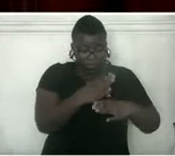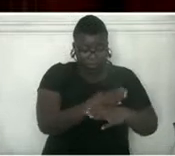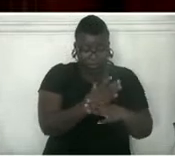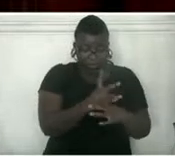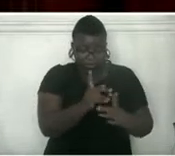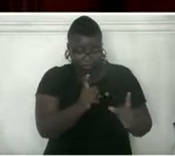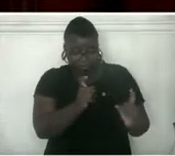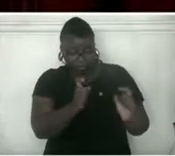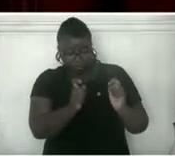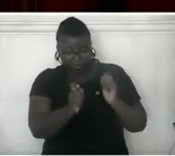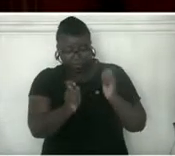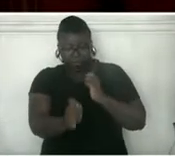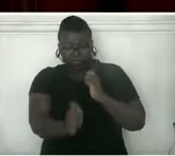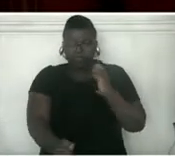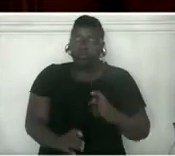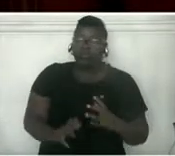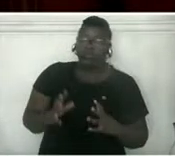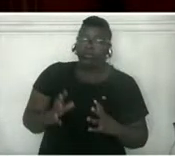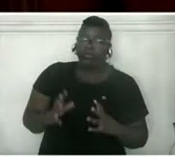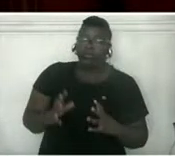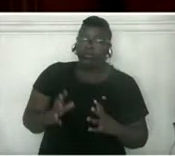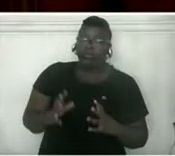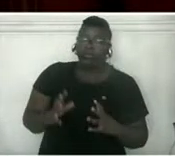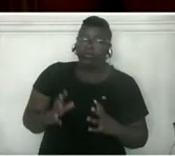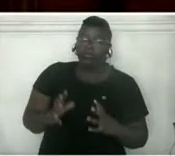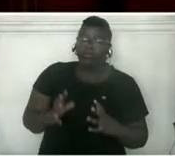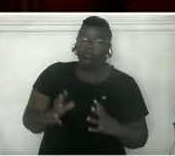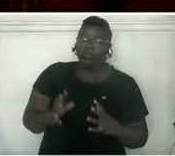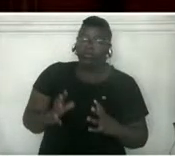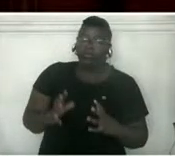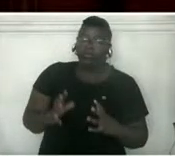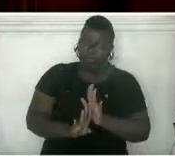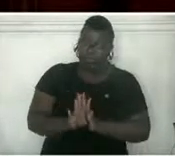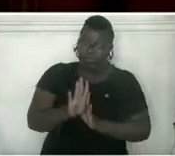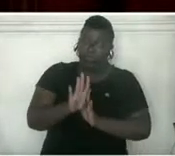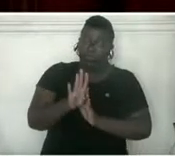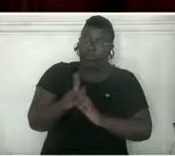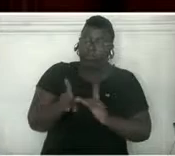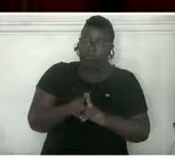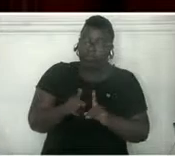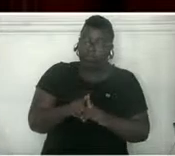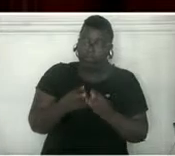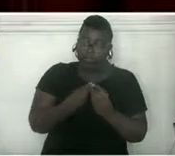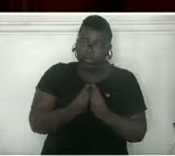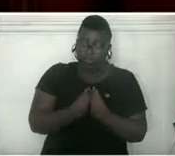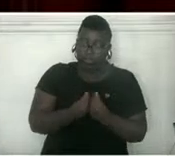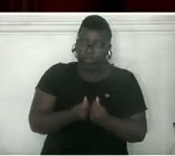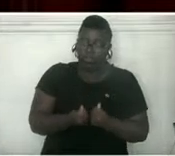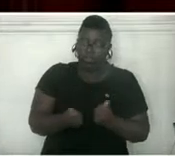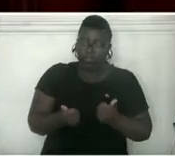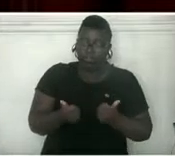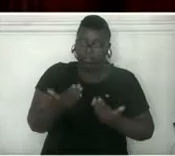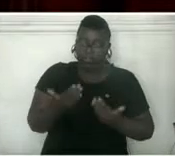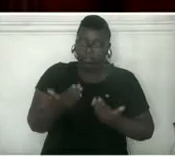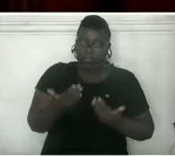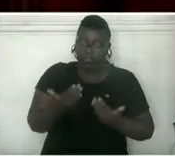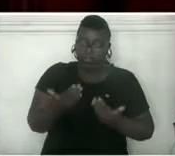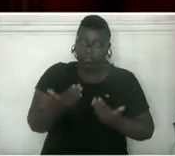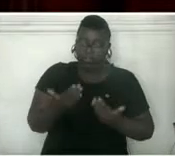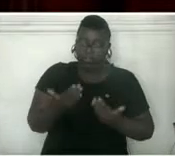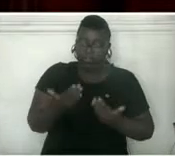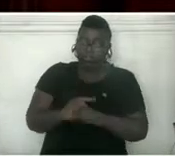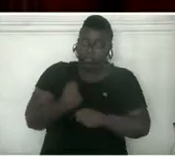the economy to ensure growth and address the imbalances in the ownership pattern and